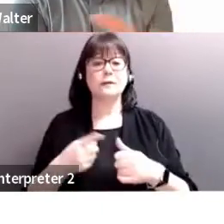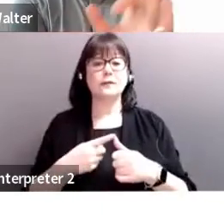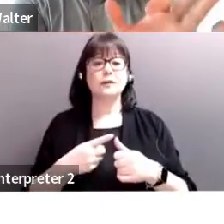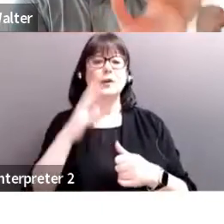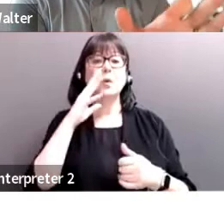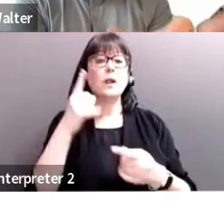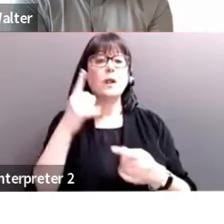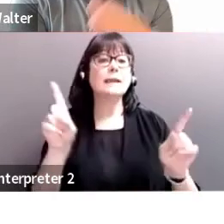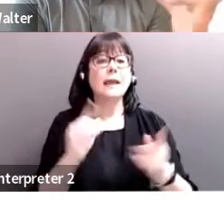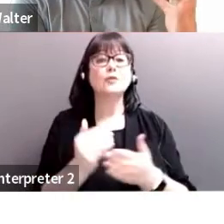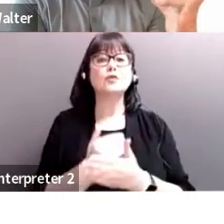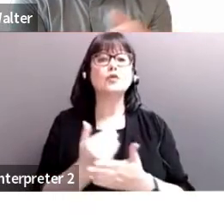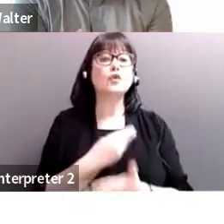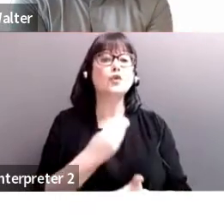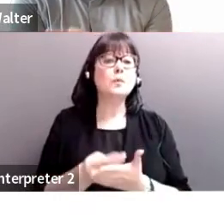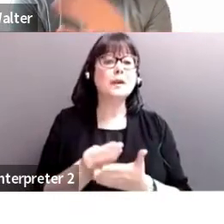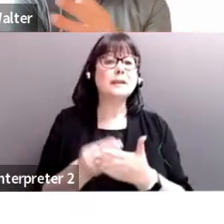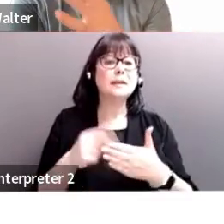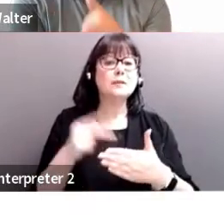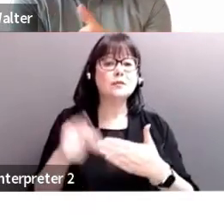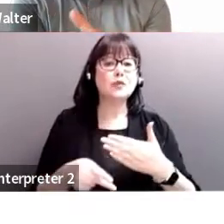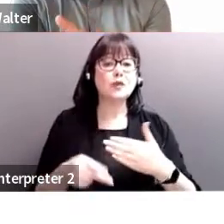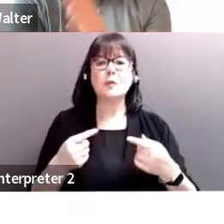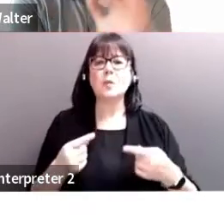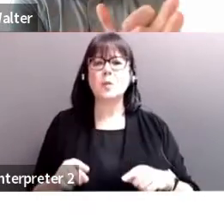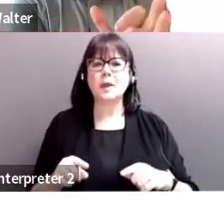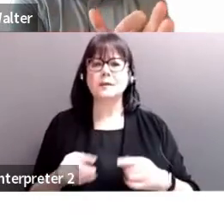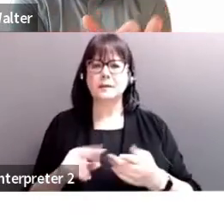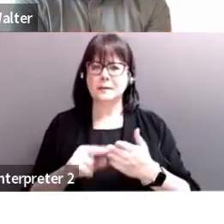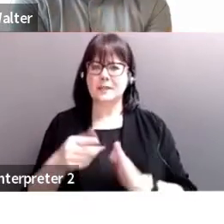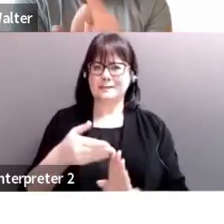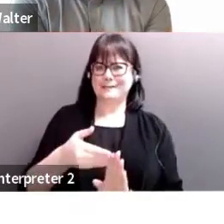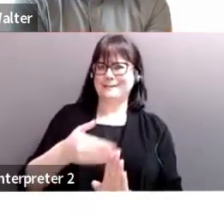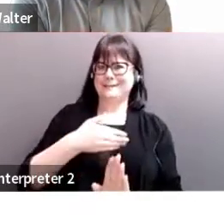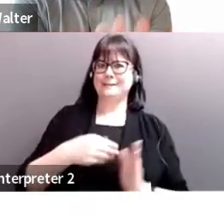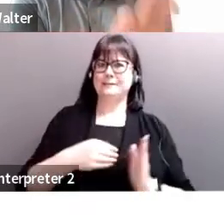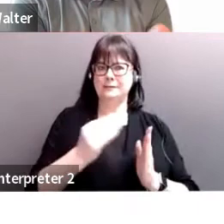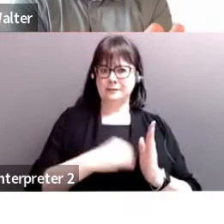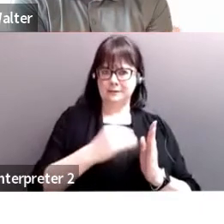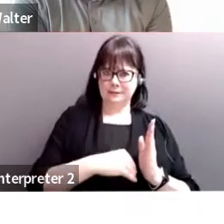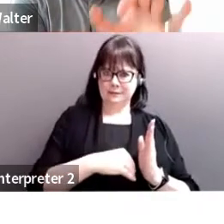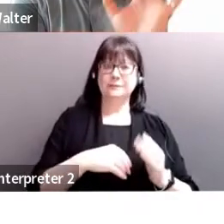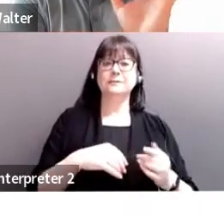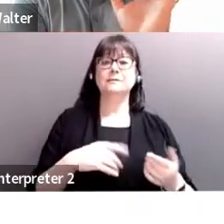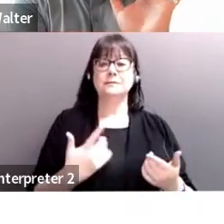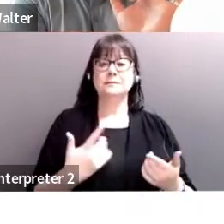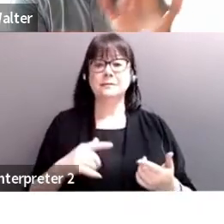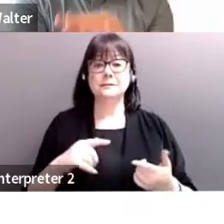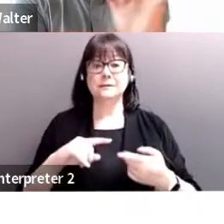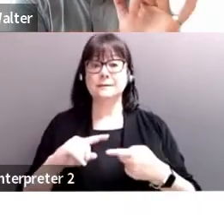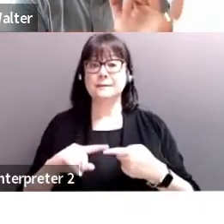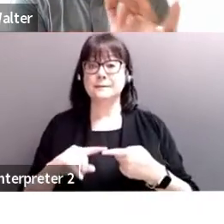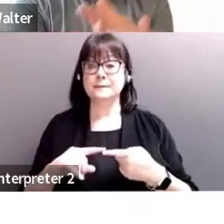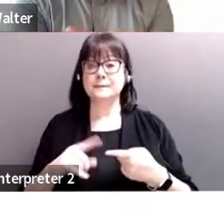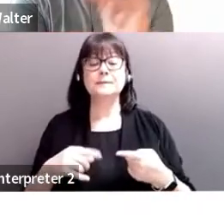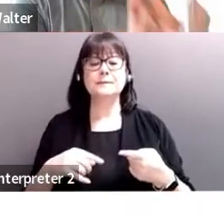announced? So this is going to allow you to prepare your application in advance, right? Know what's out there, know what's available to you. The second one,